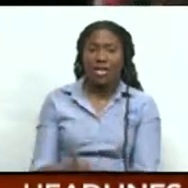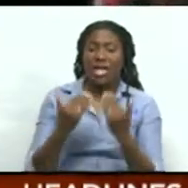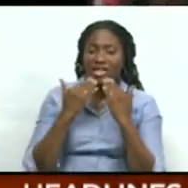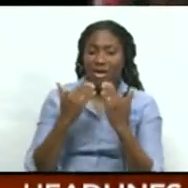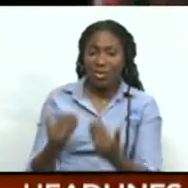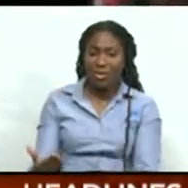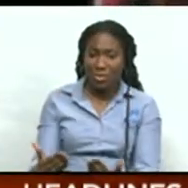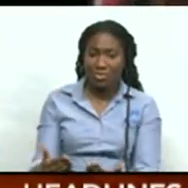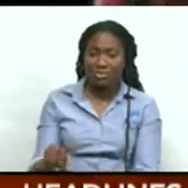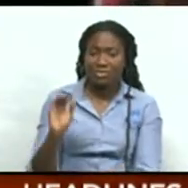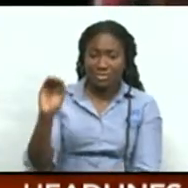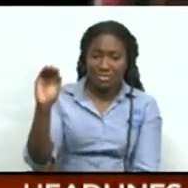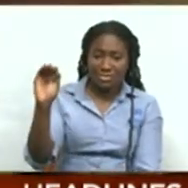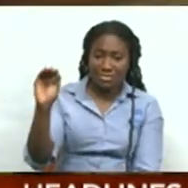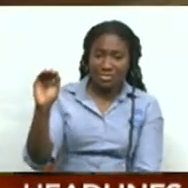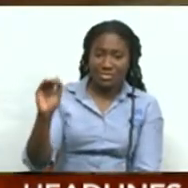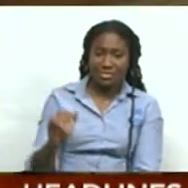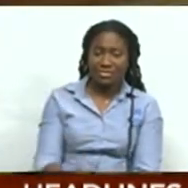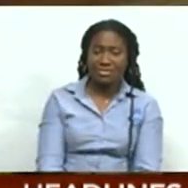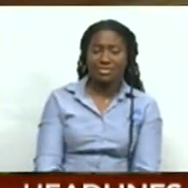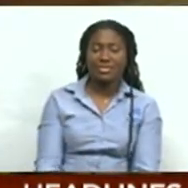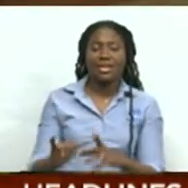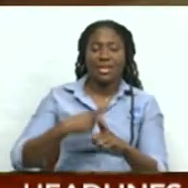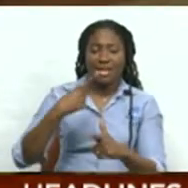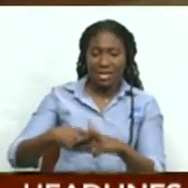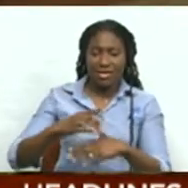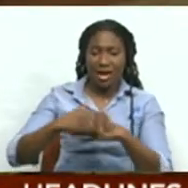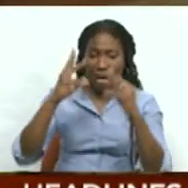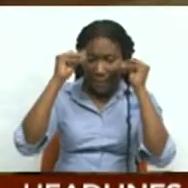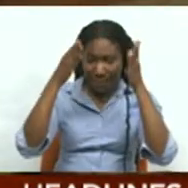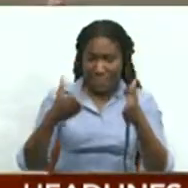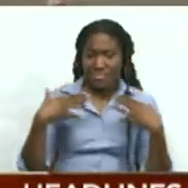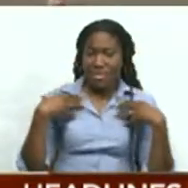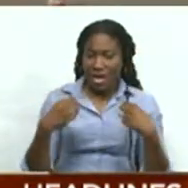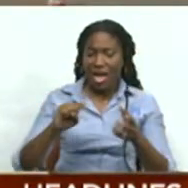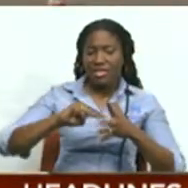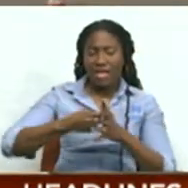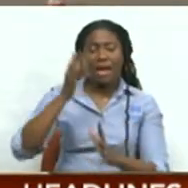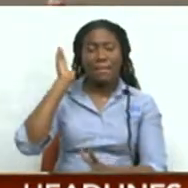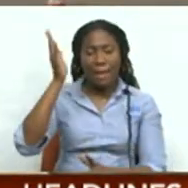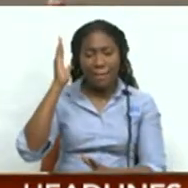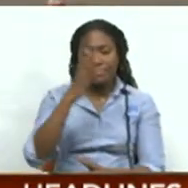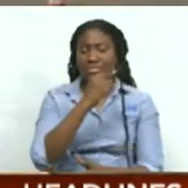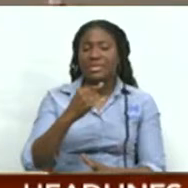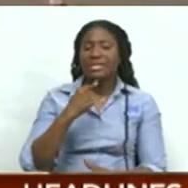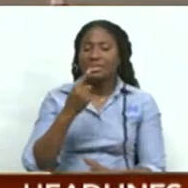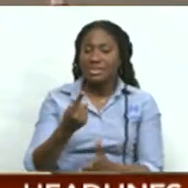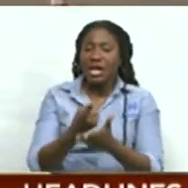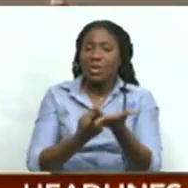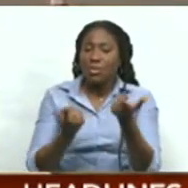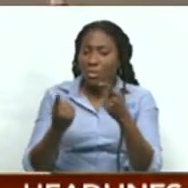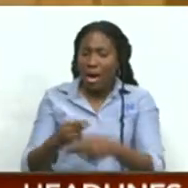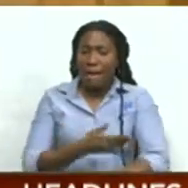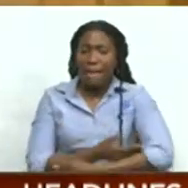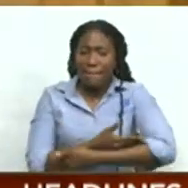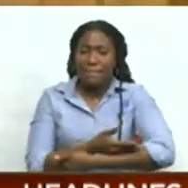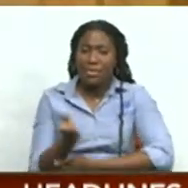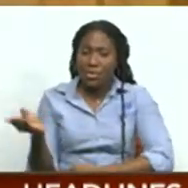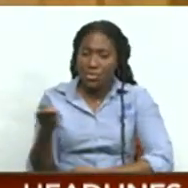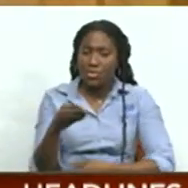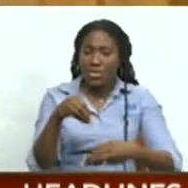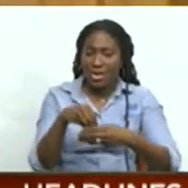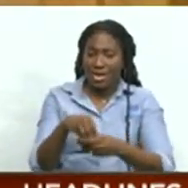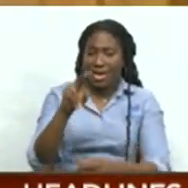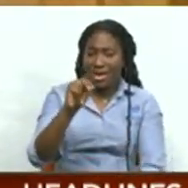Thank you, member. Eventually, the health minister did make his statement where he revealed what led to the deaths of the babies at the neonatal intensive